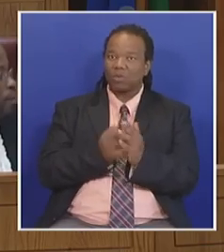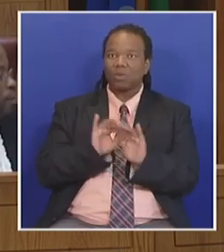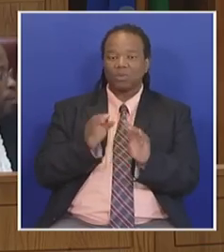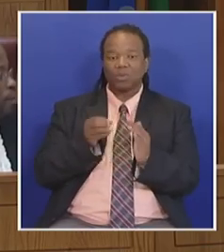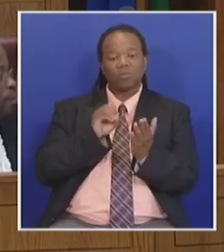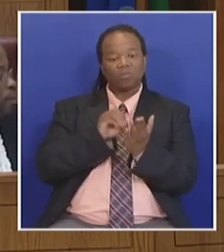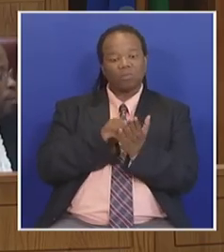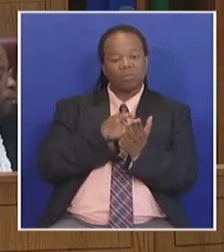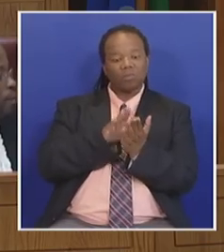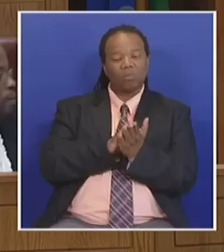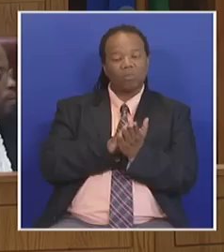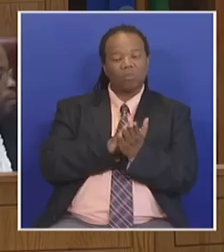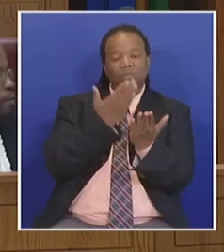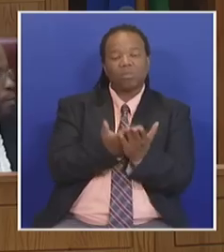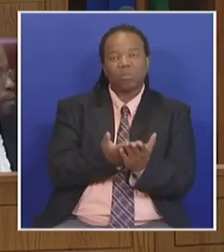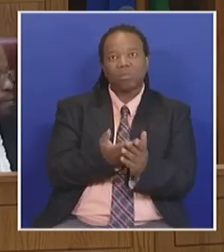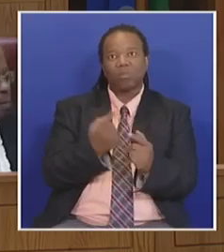okay. Notice of a motion. Thank you.